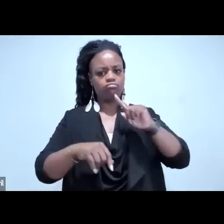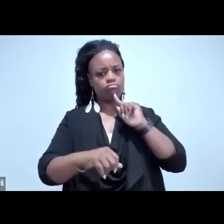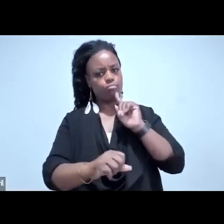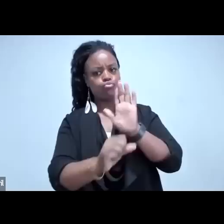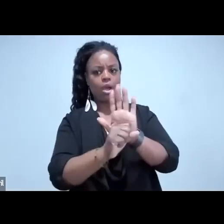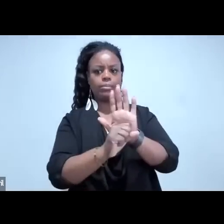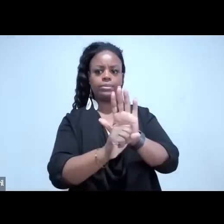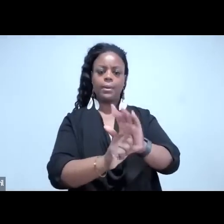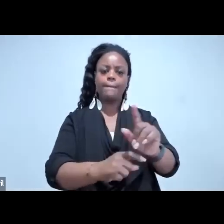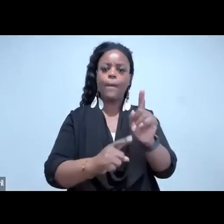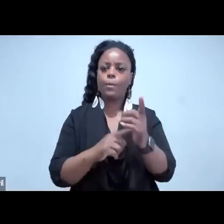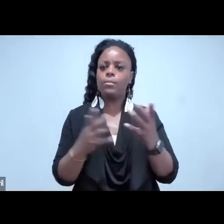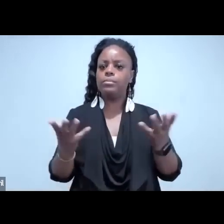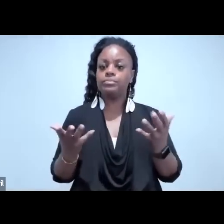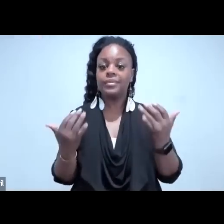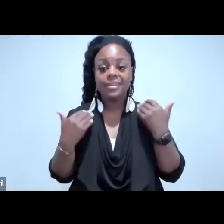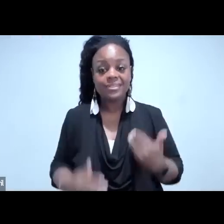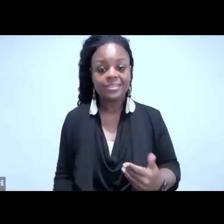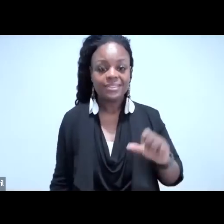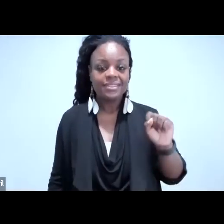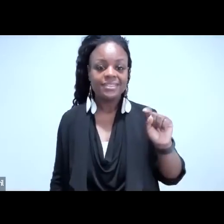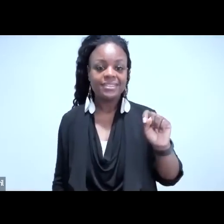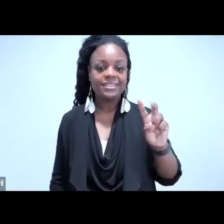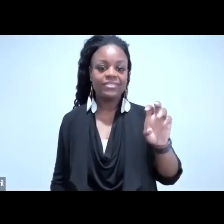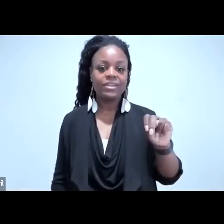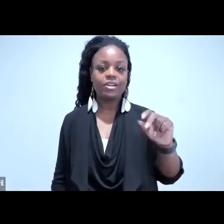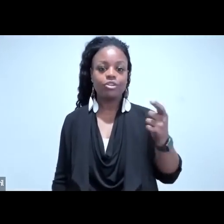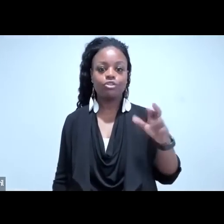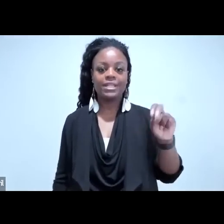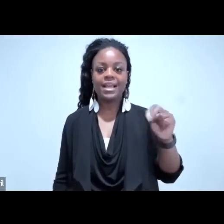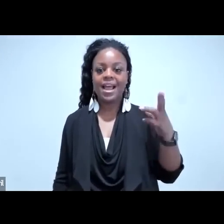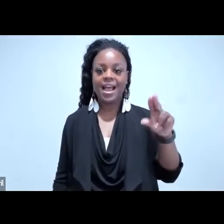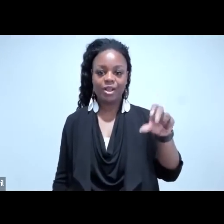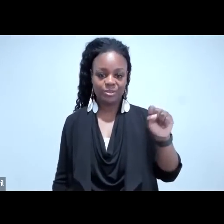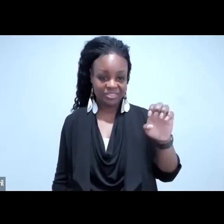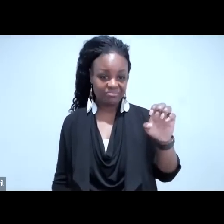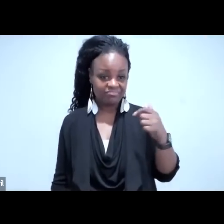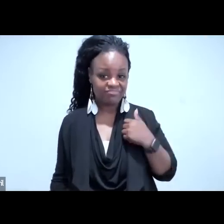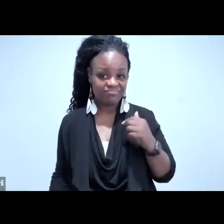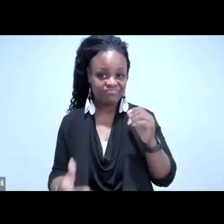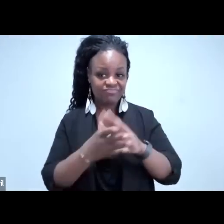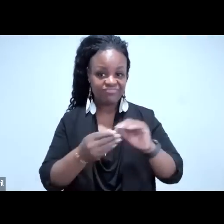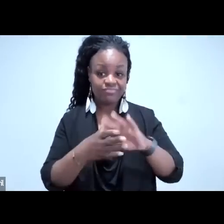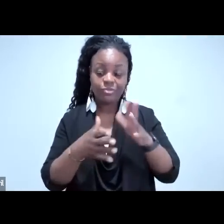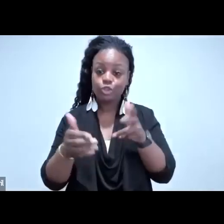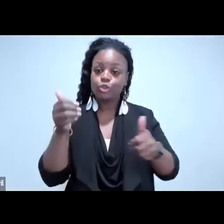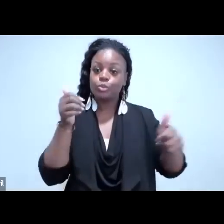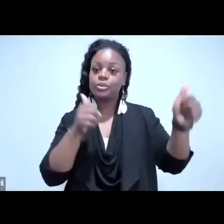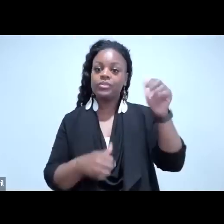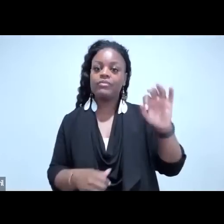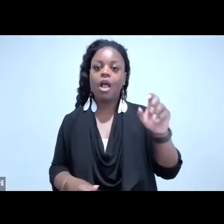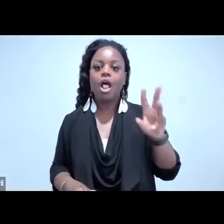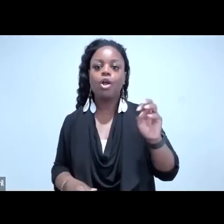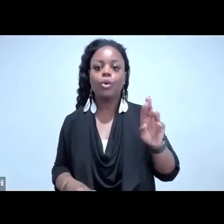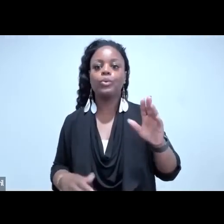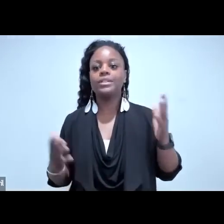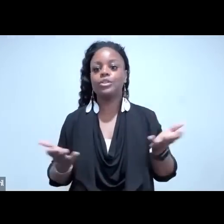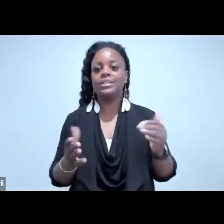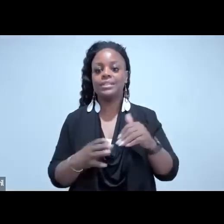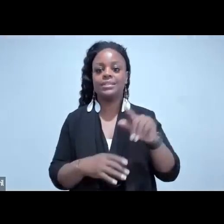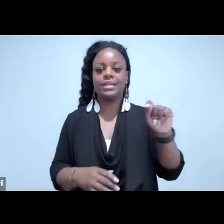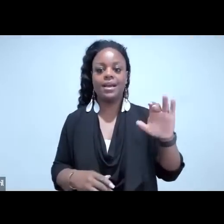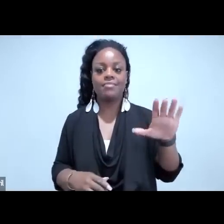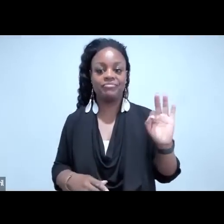Century Foundation, which is joined with the American Prospect magazine to sponsor today's discussion. Today we have